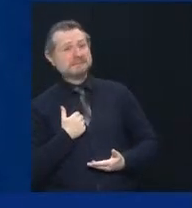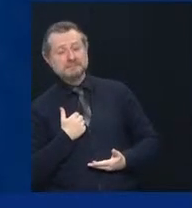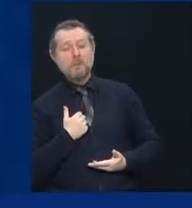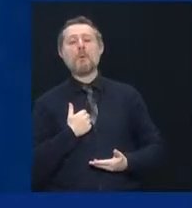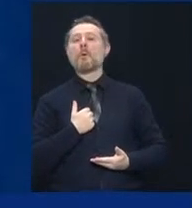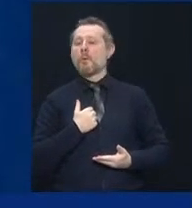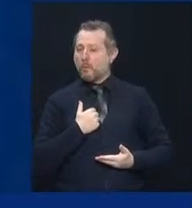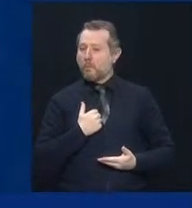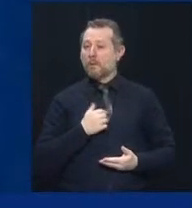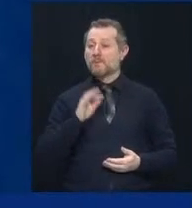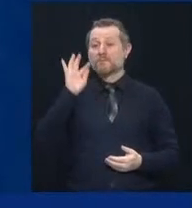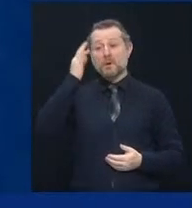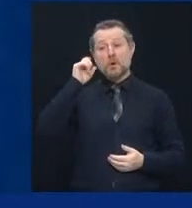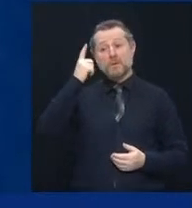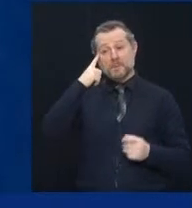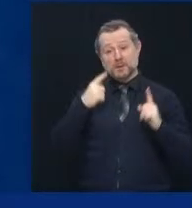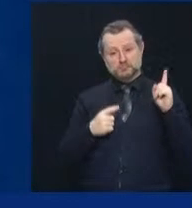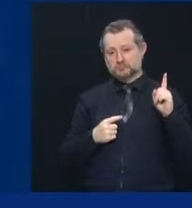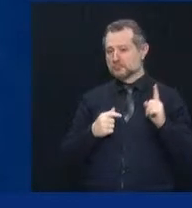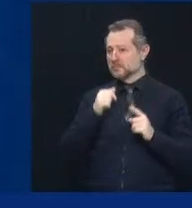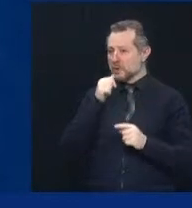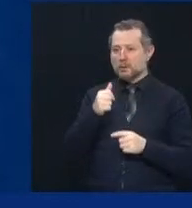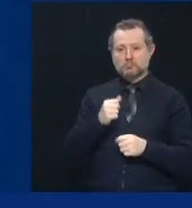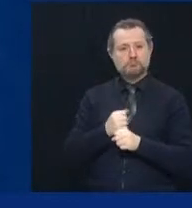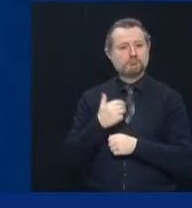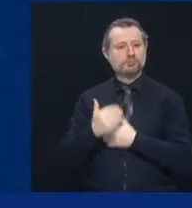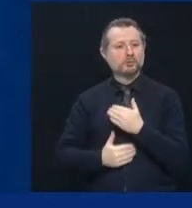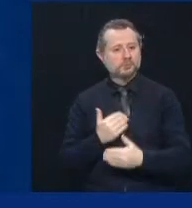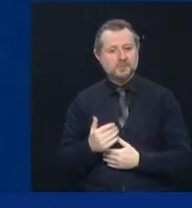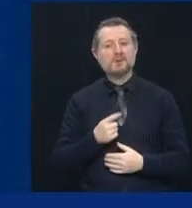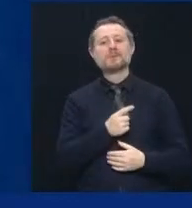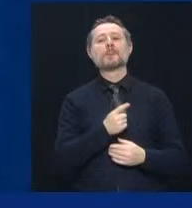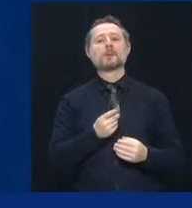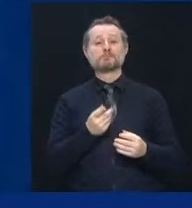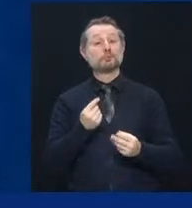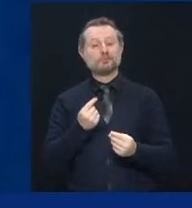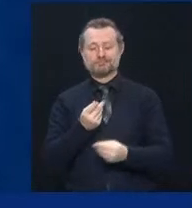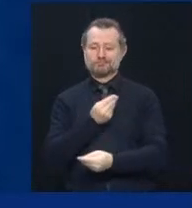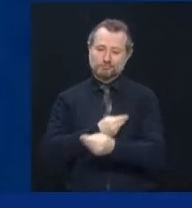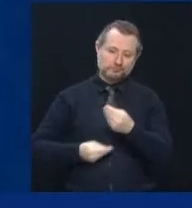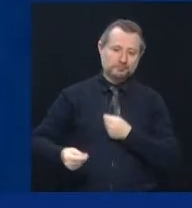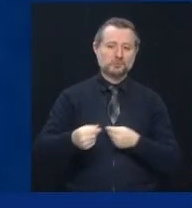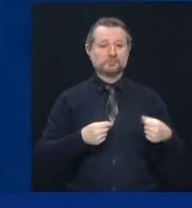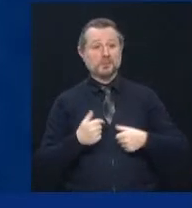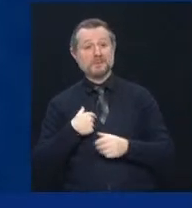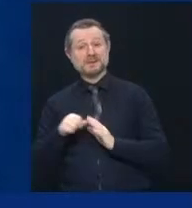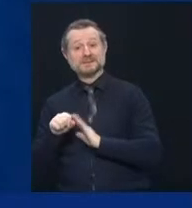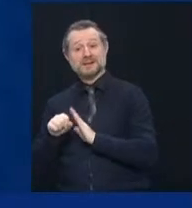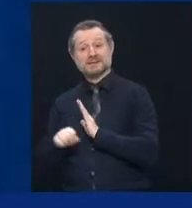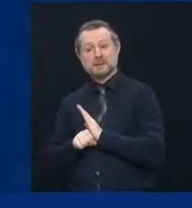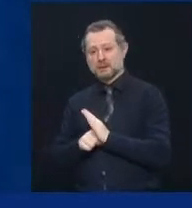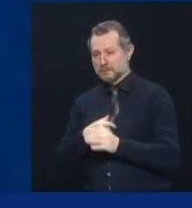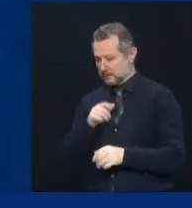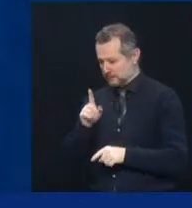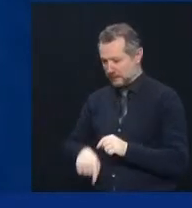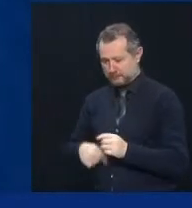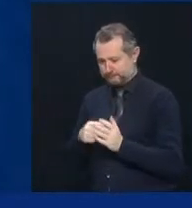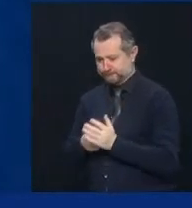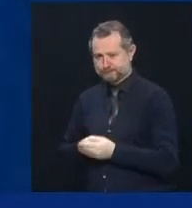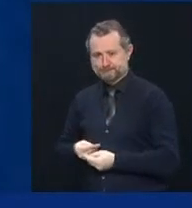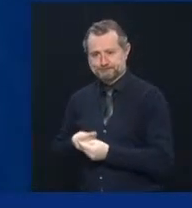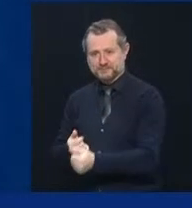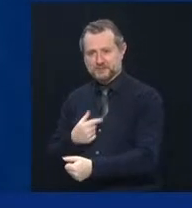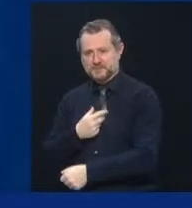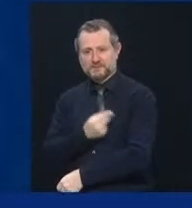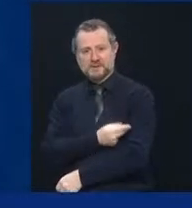Federal government doesn't produce it, but they do purchase it. A state cannot purchase vaccine. Pfizer and